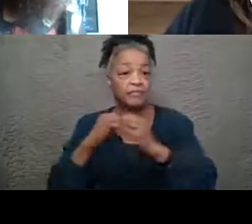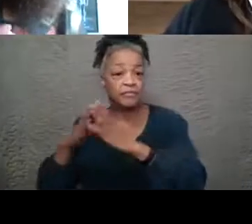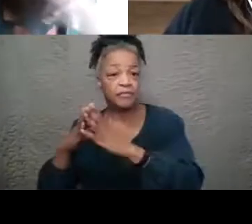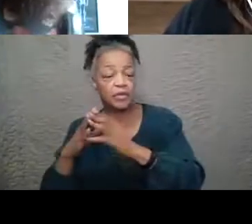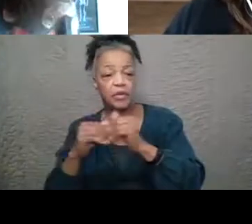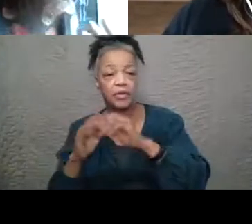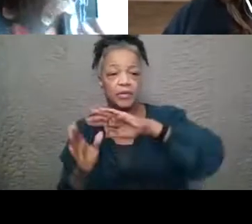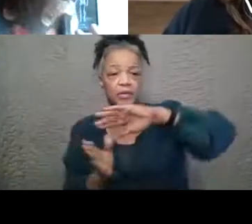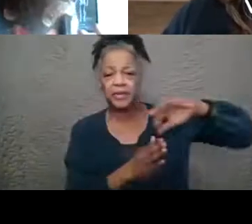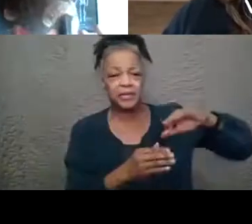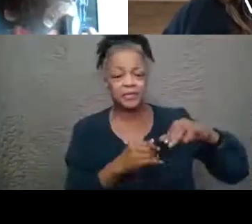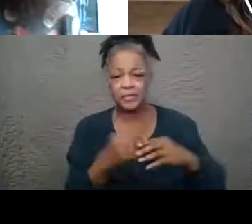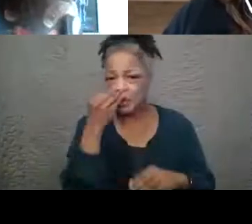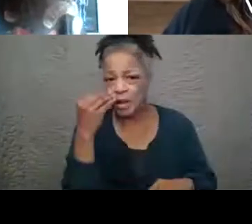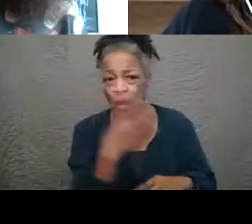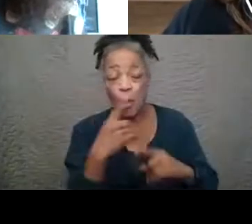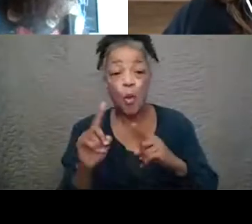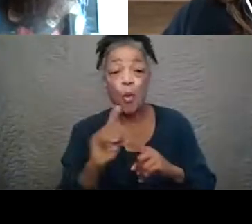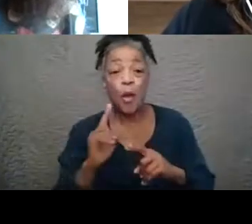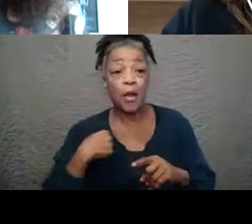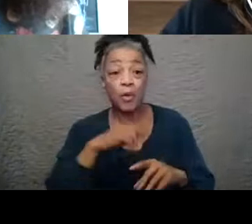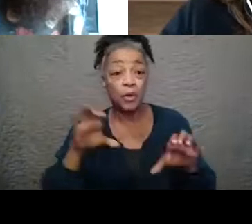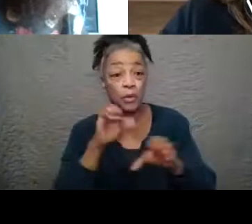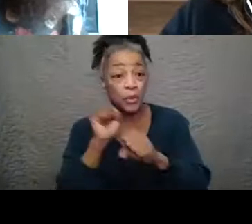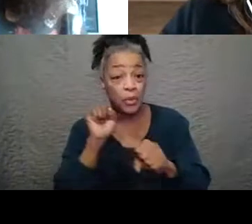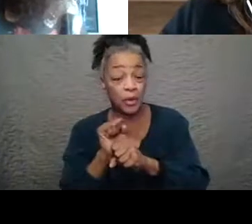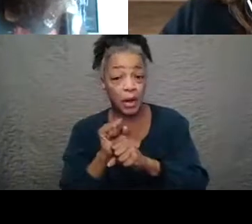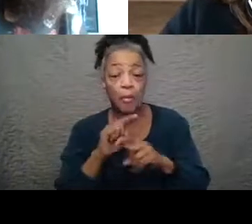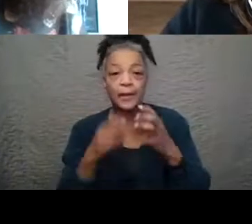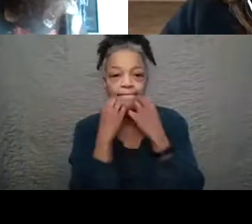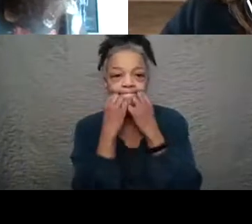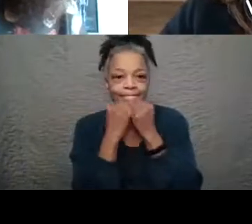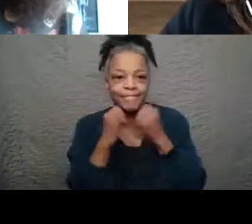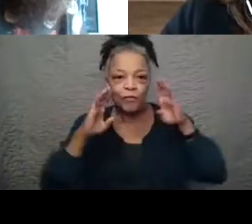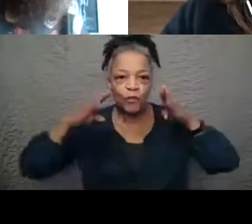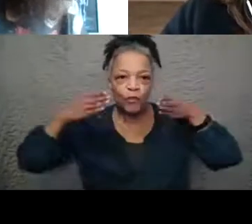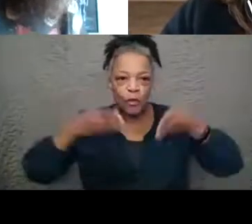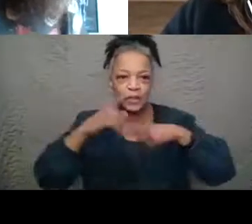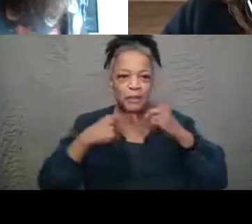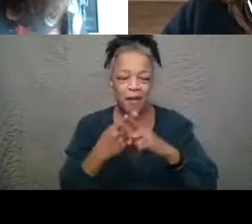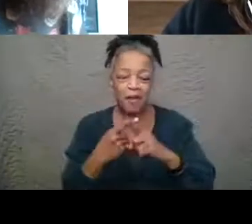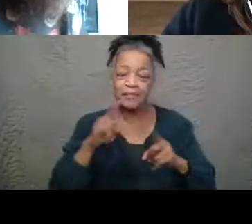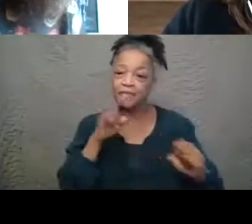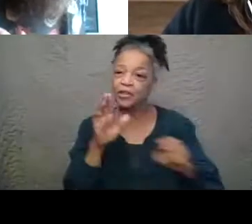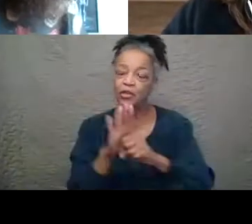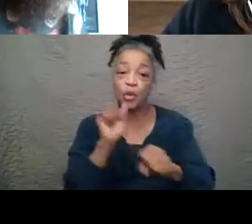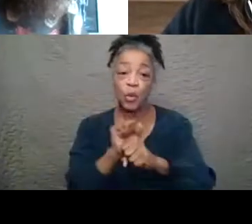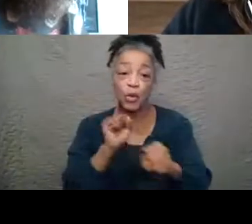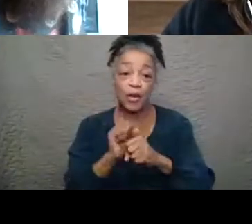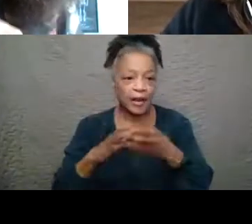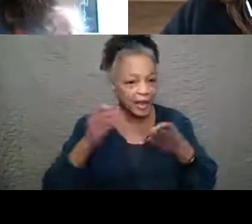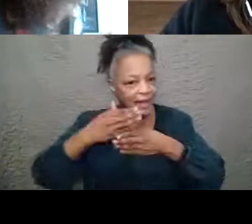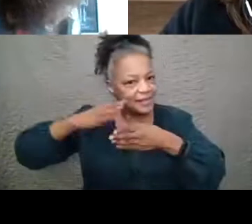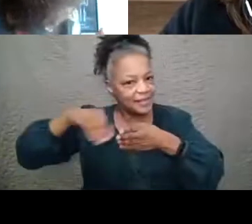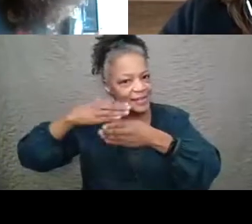and not care so much about where the work gets done, and be more focused on ensuring that the work ultimately gets done.